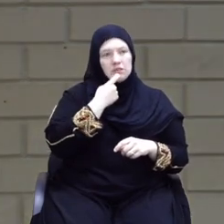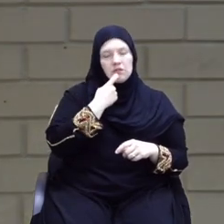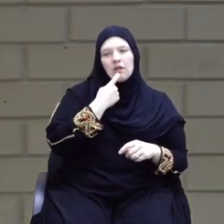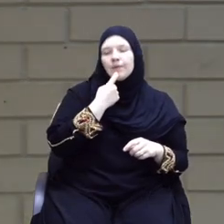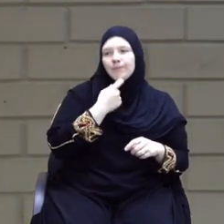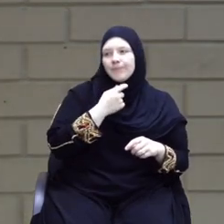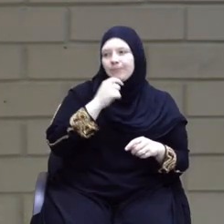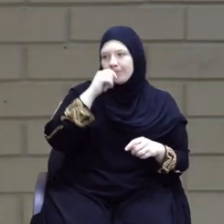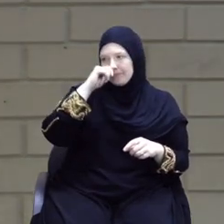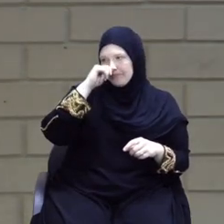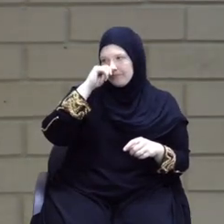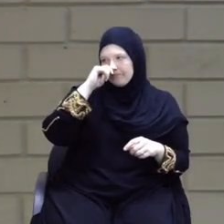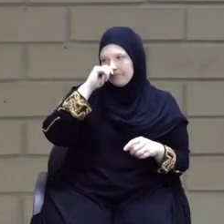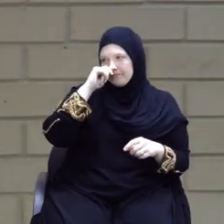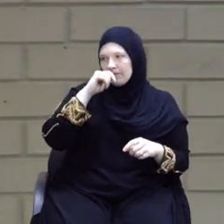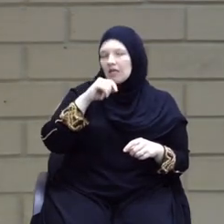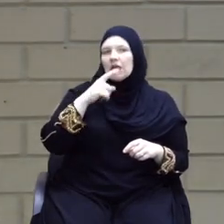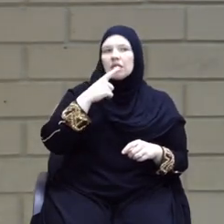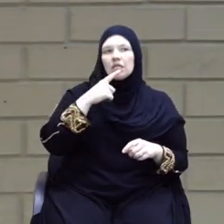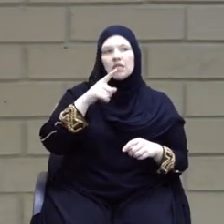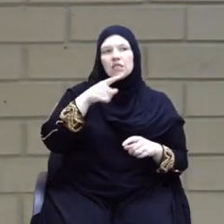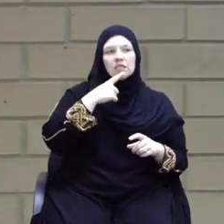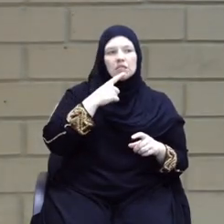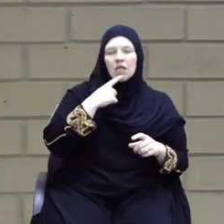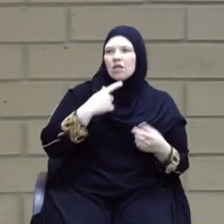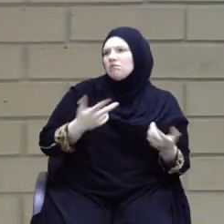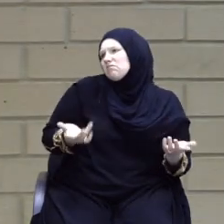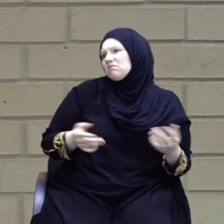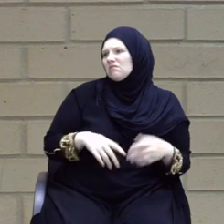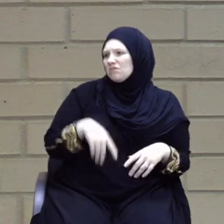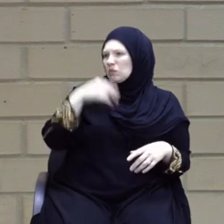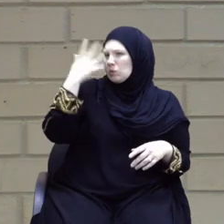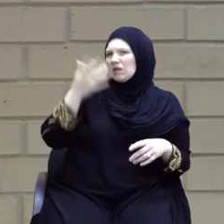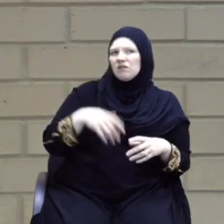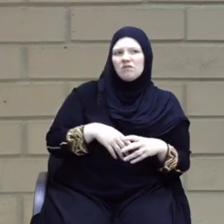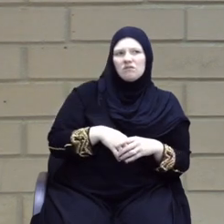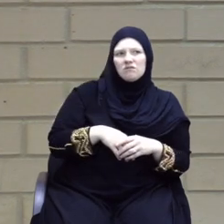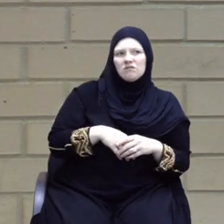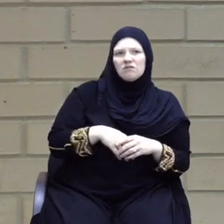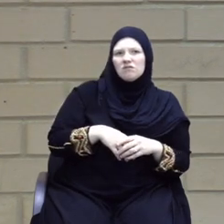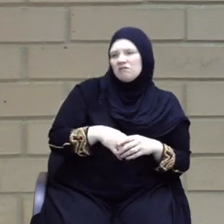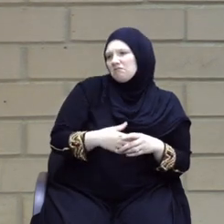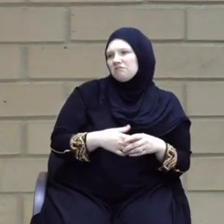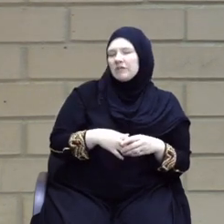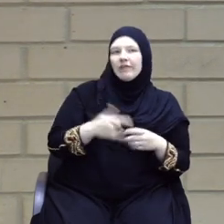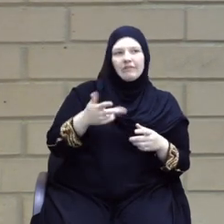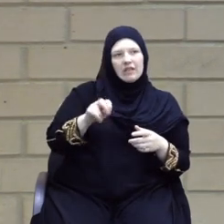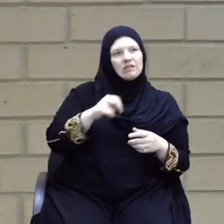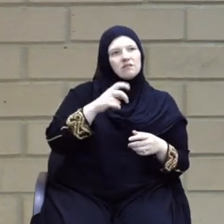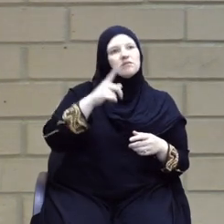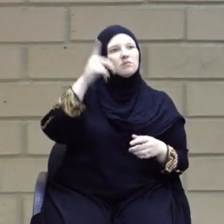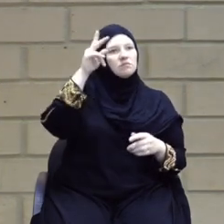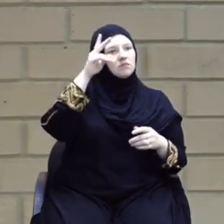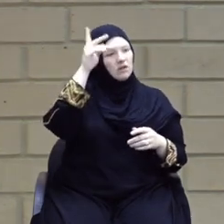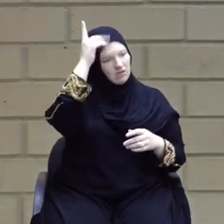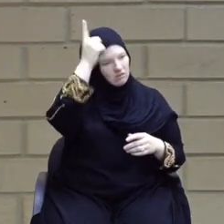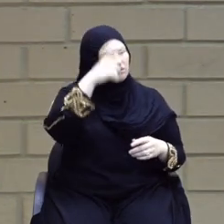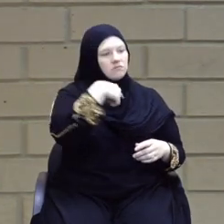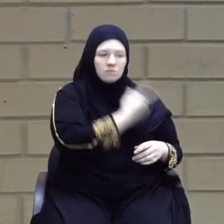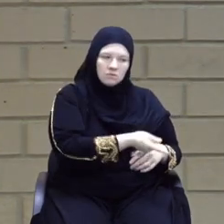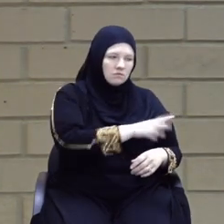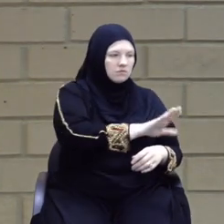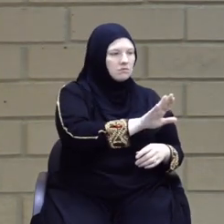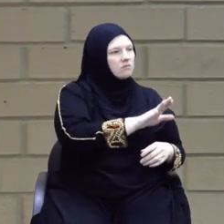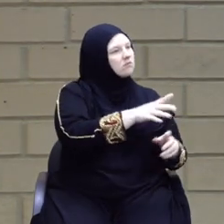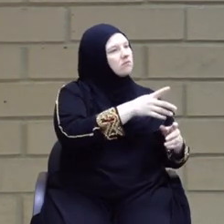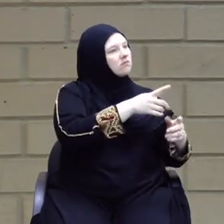pure. Don't be ashamed that you're clean and pure. Don't be ashamed that you're standing for justice. Don't